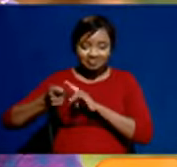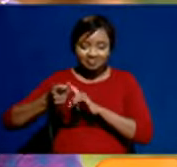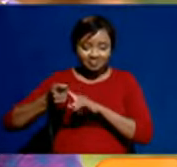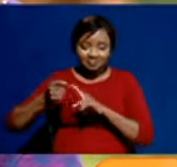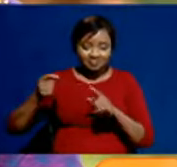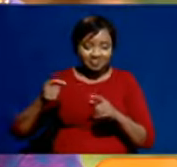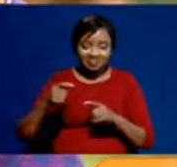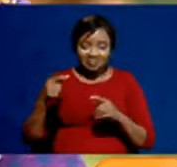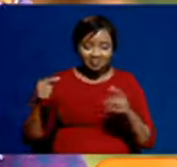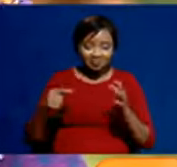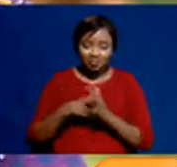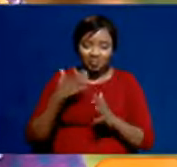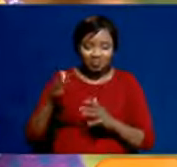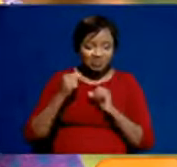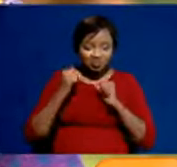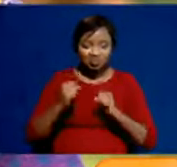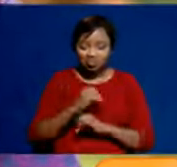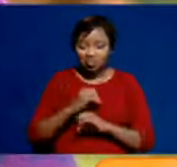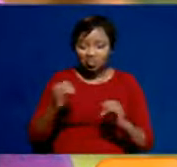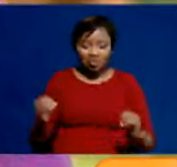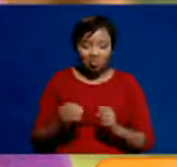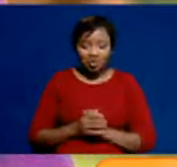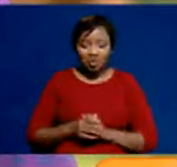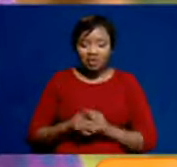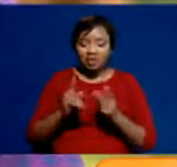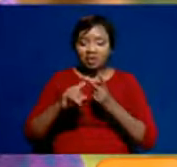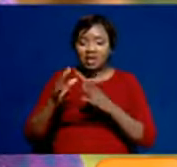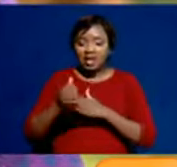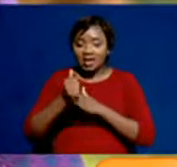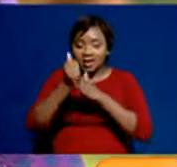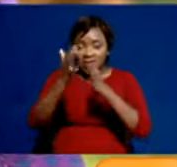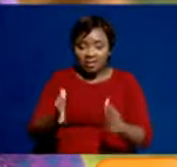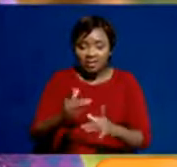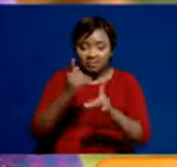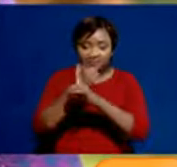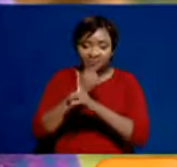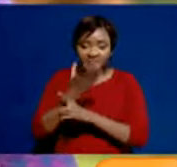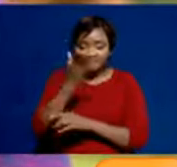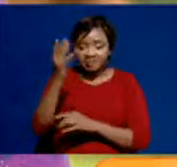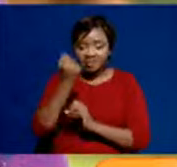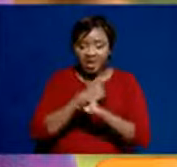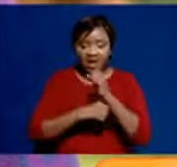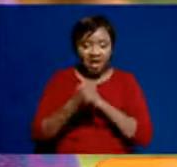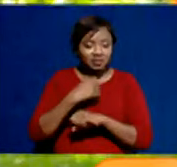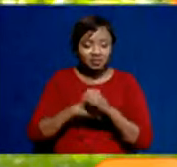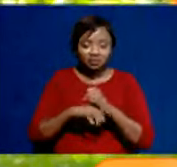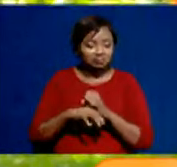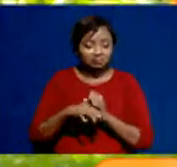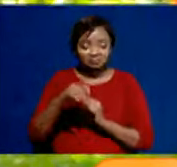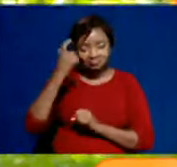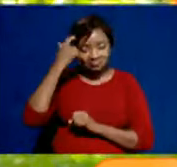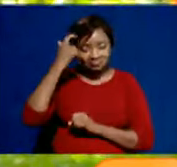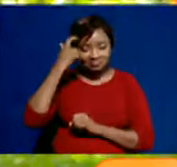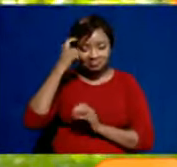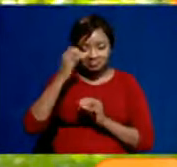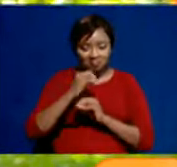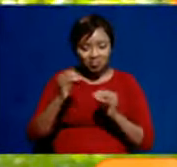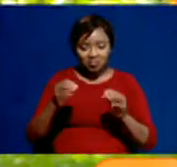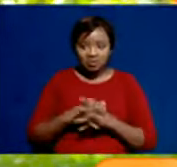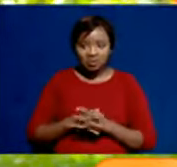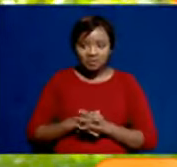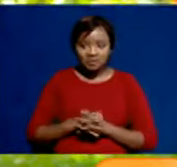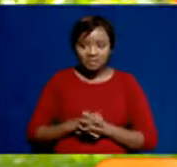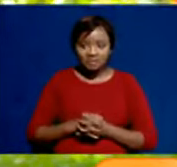sense. Some actions of leaders are defying common sense. We need really to have a meeting with ourselves.